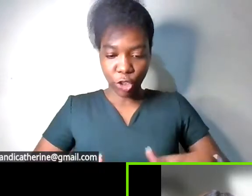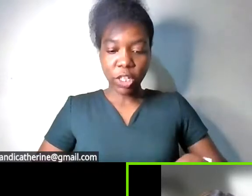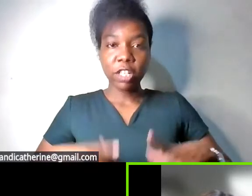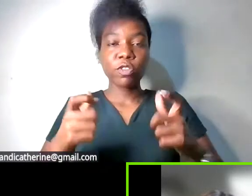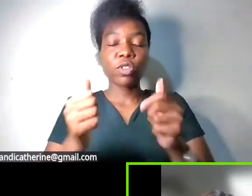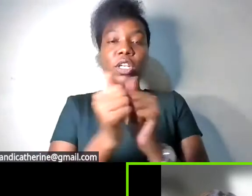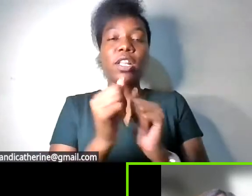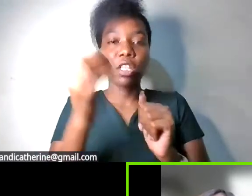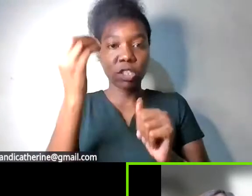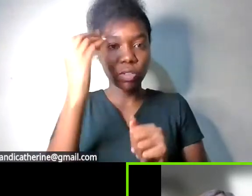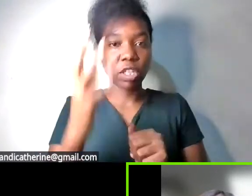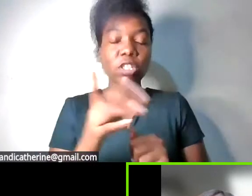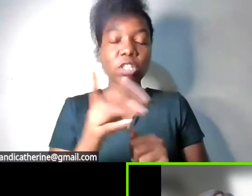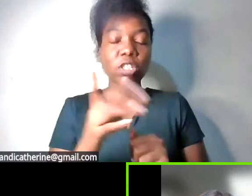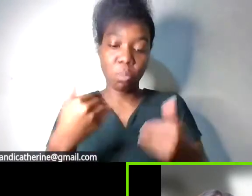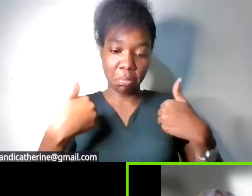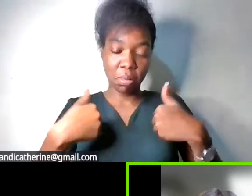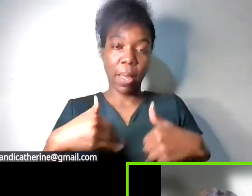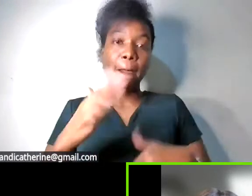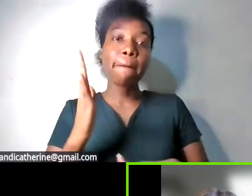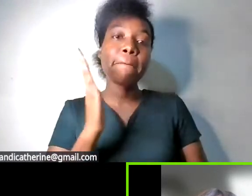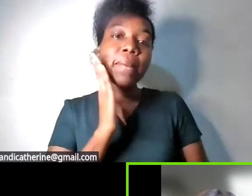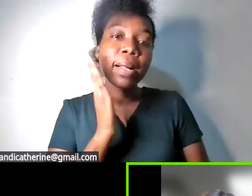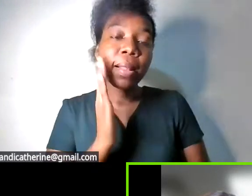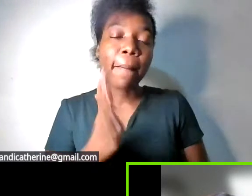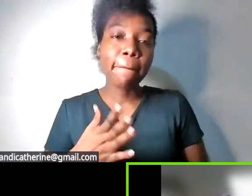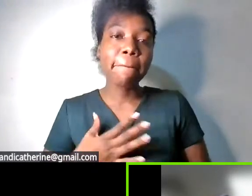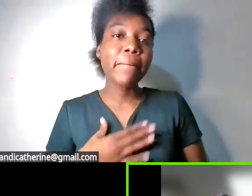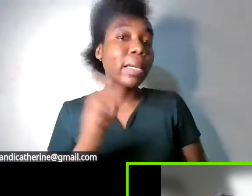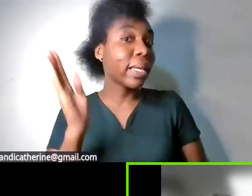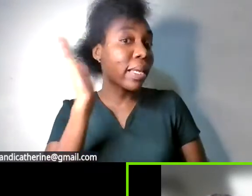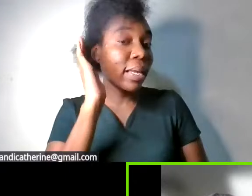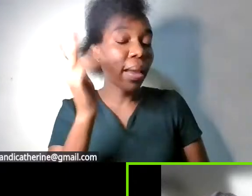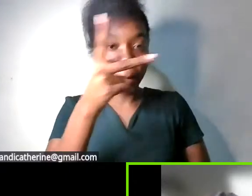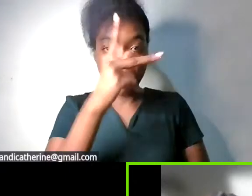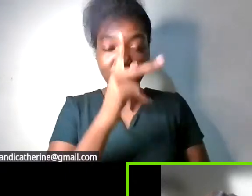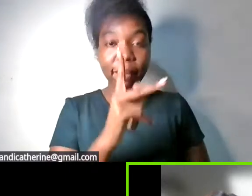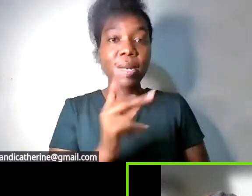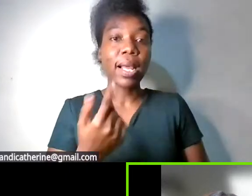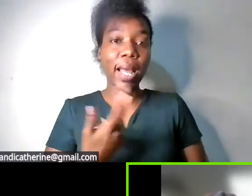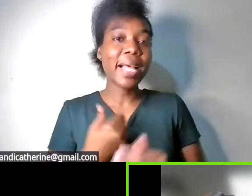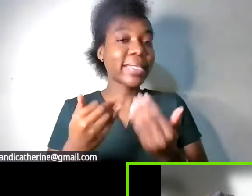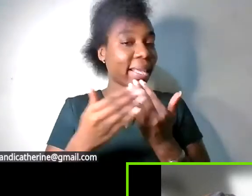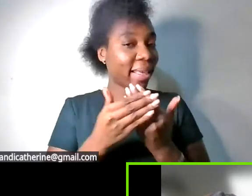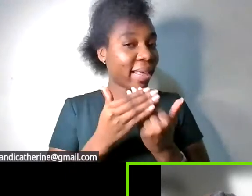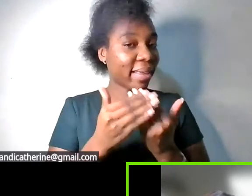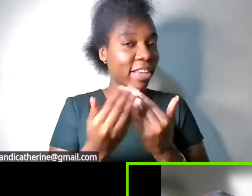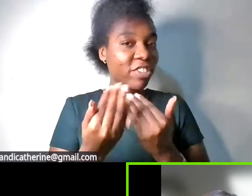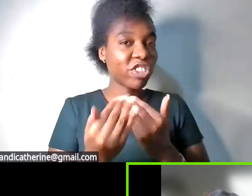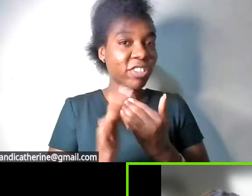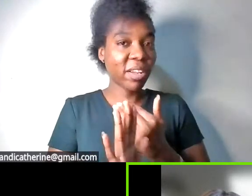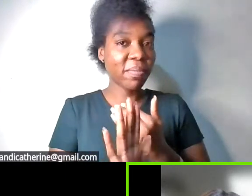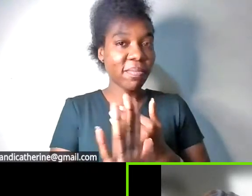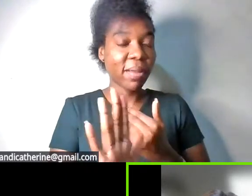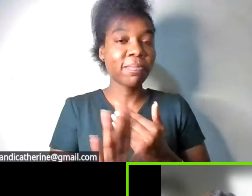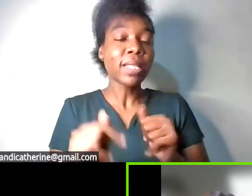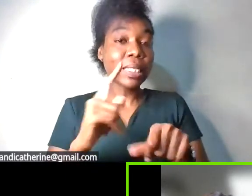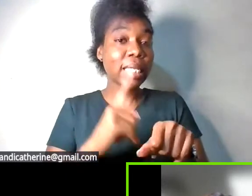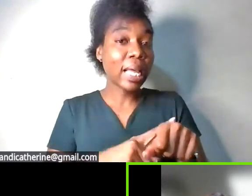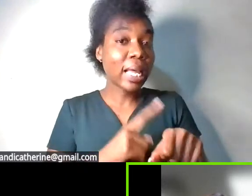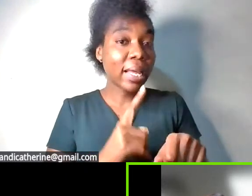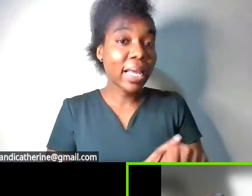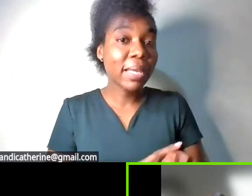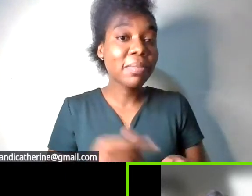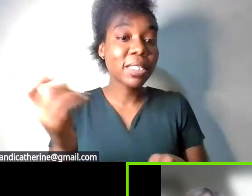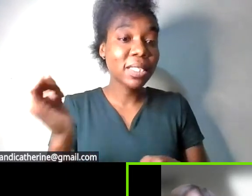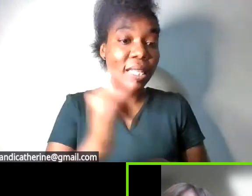So as a mother, I hear the parents. Yes, we do take care of your kids while even when they're not at school with